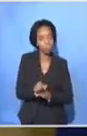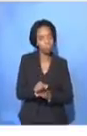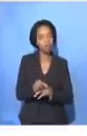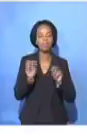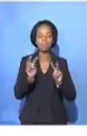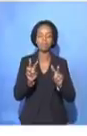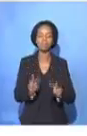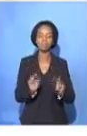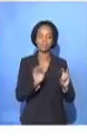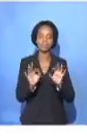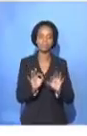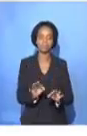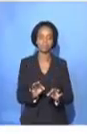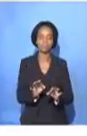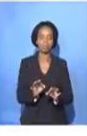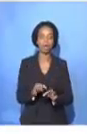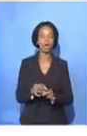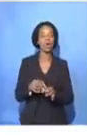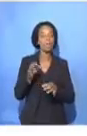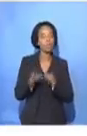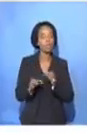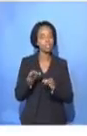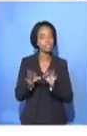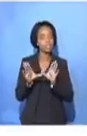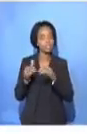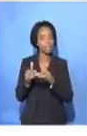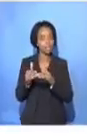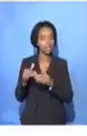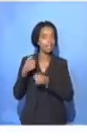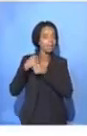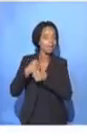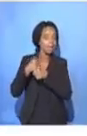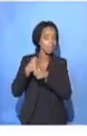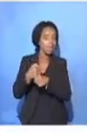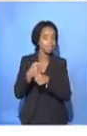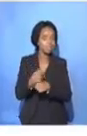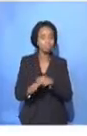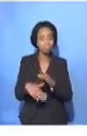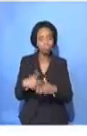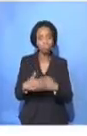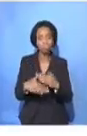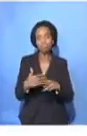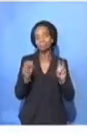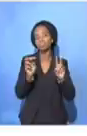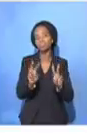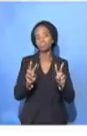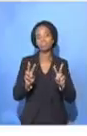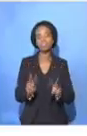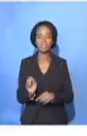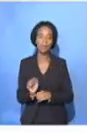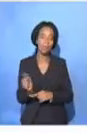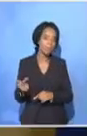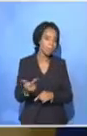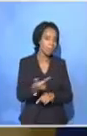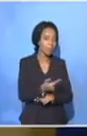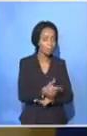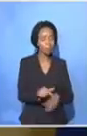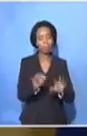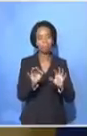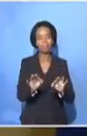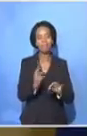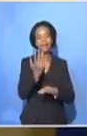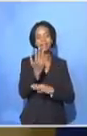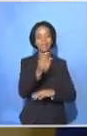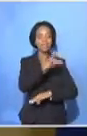peaceful. Political campaigns proceeded peacefully in all the